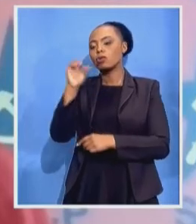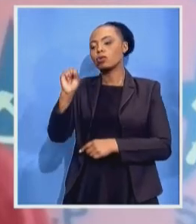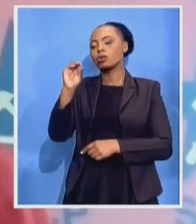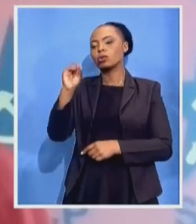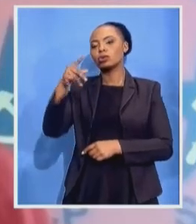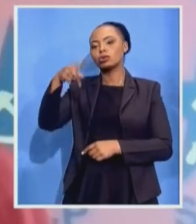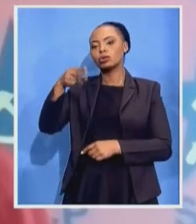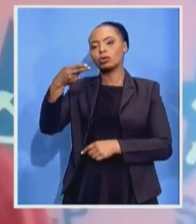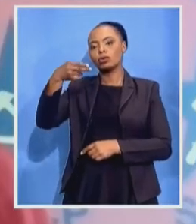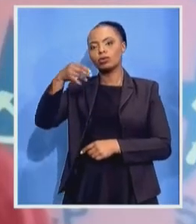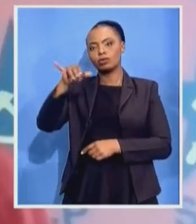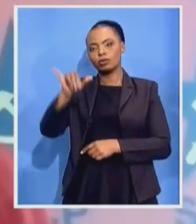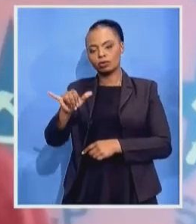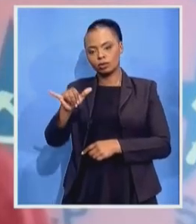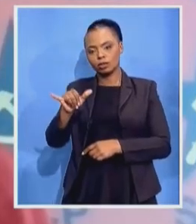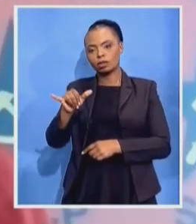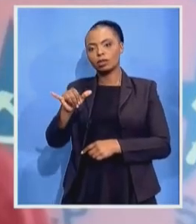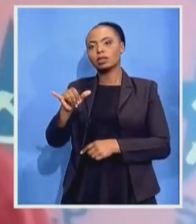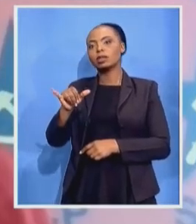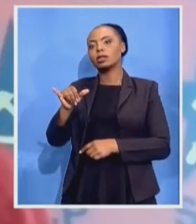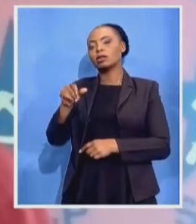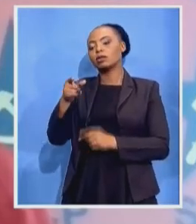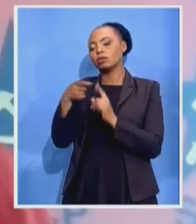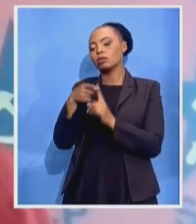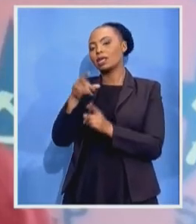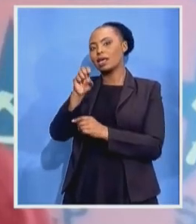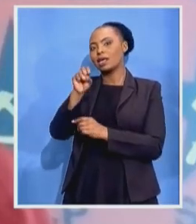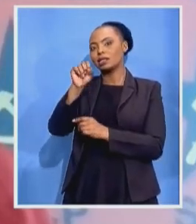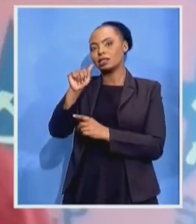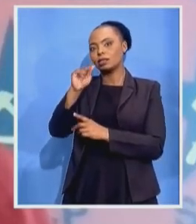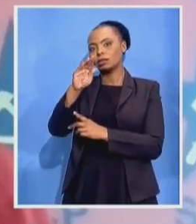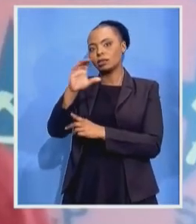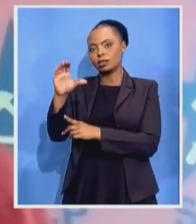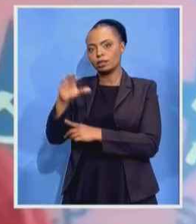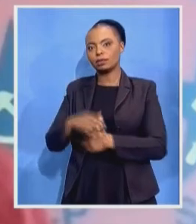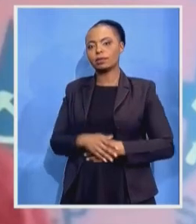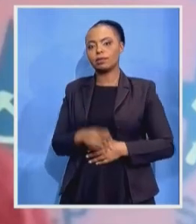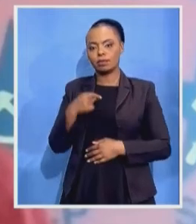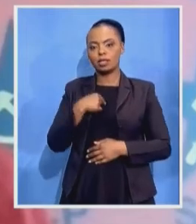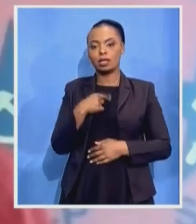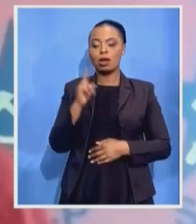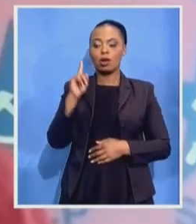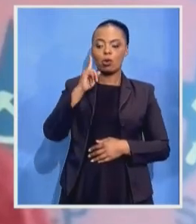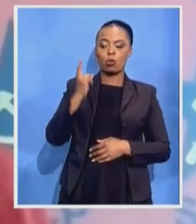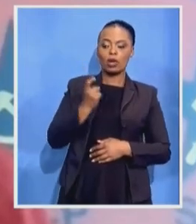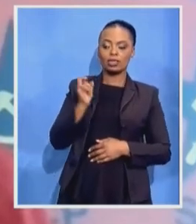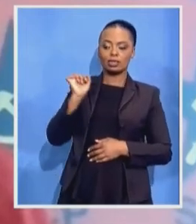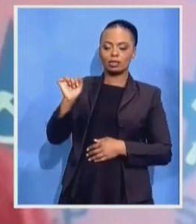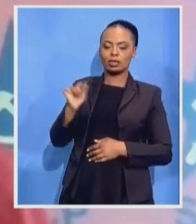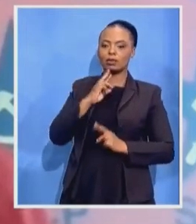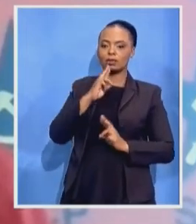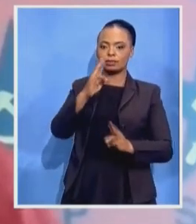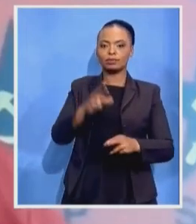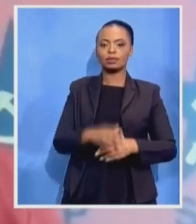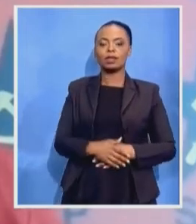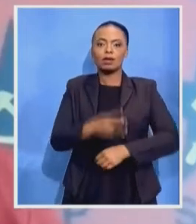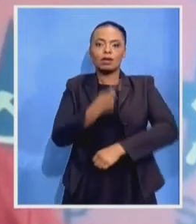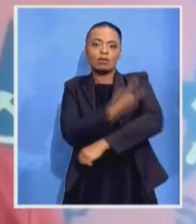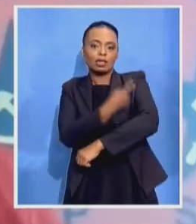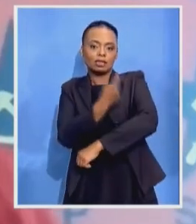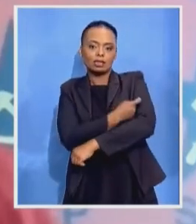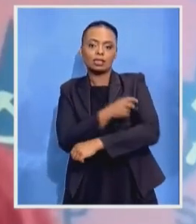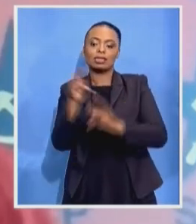it aloud. Vaccine nationalism is a big challenge to the poorer